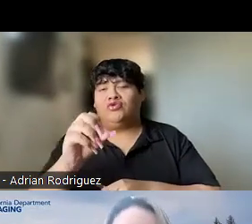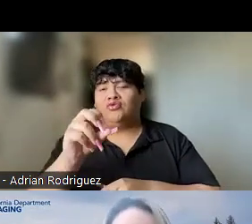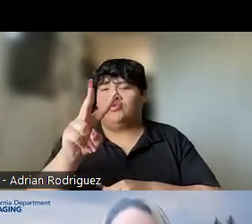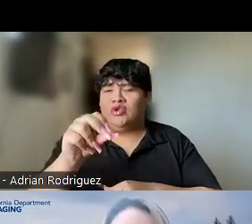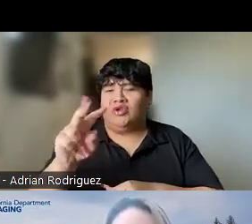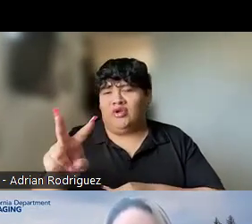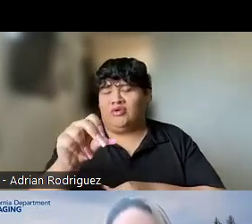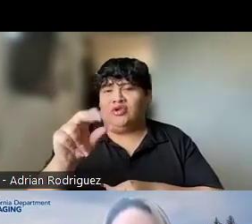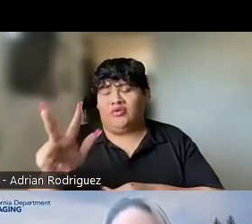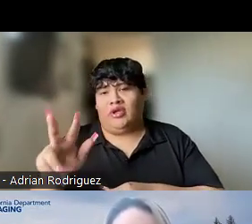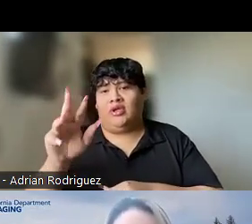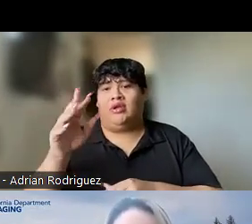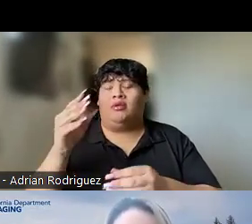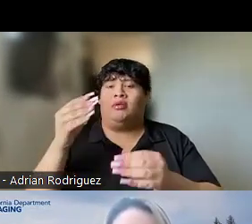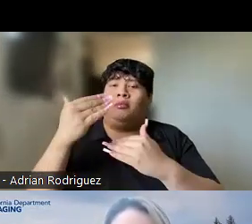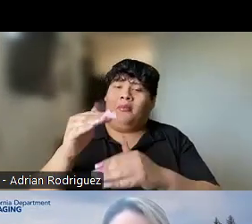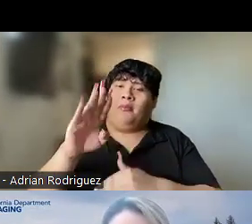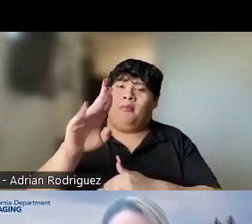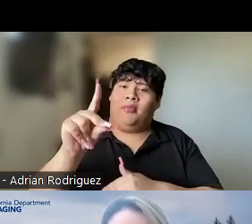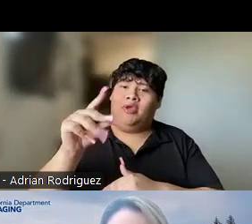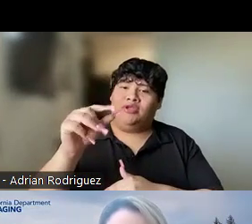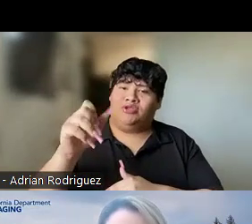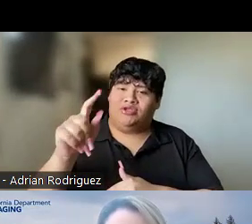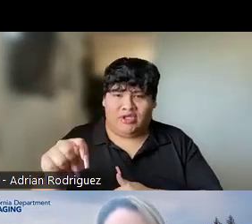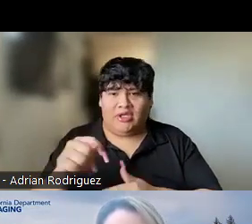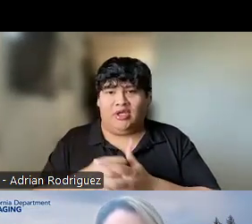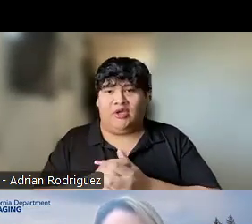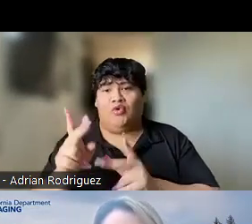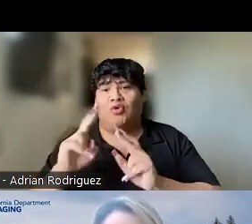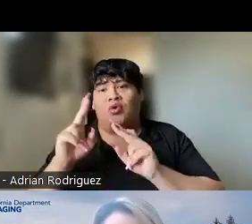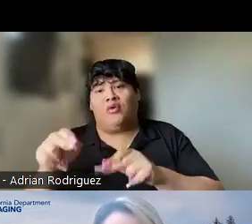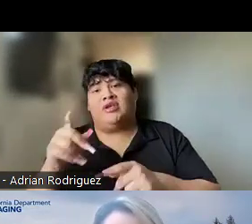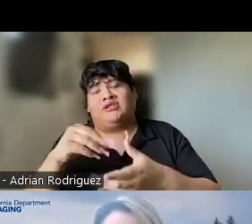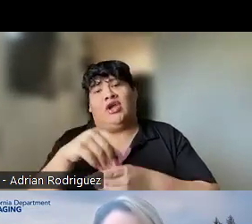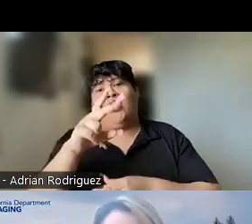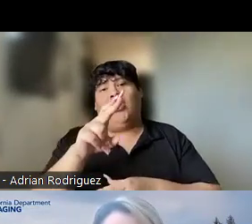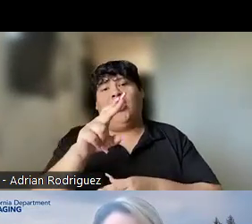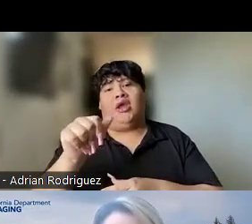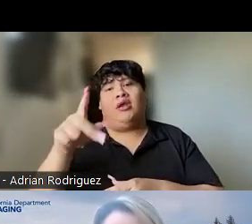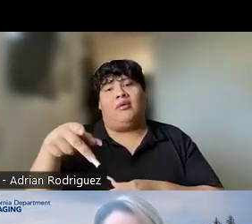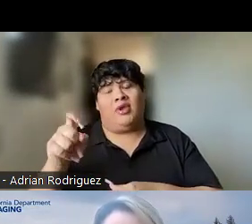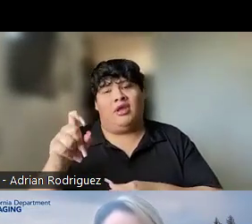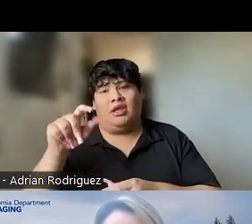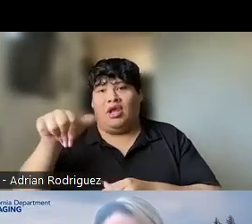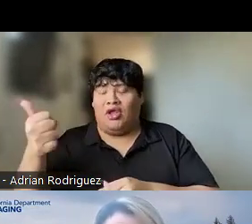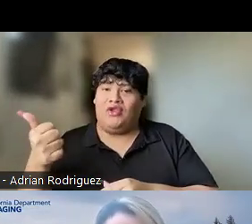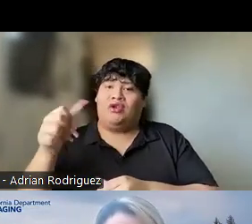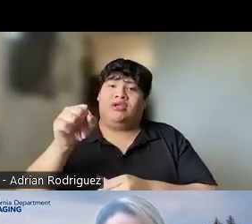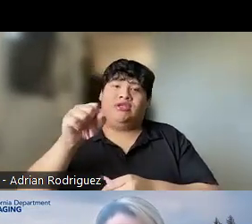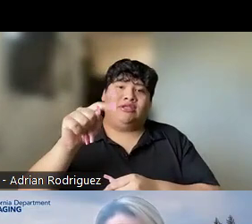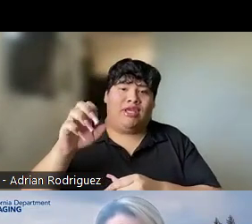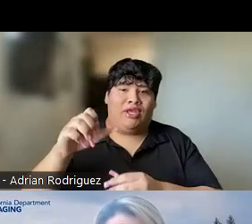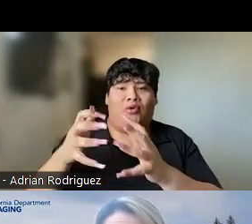2022-23 budget, and it was the result of an advocacy request that AARP and several other stakeholders requested